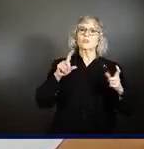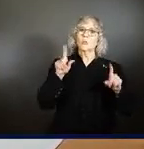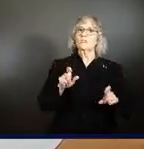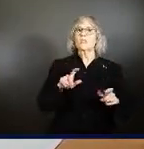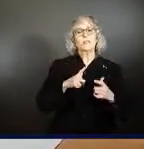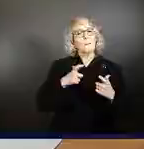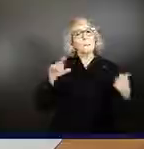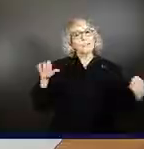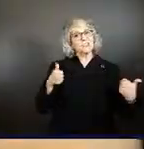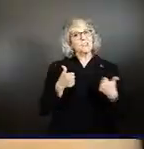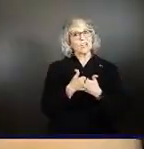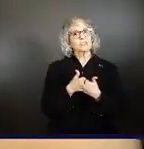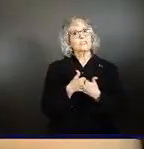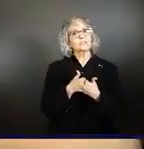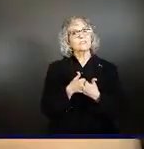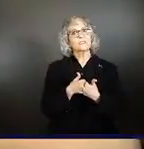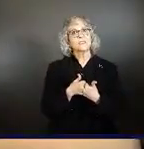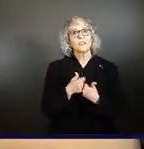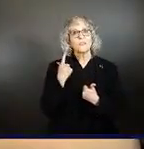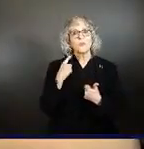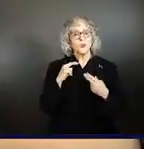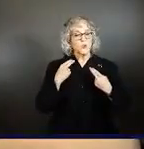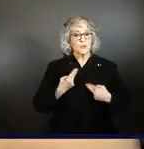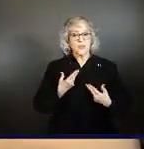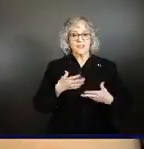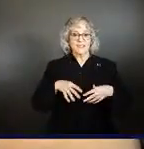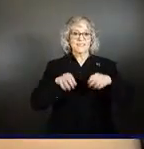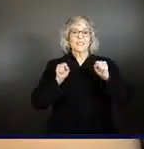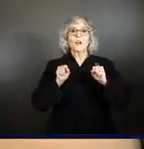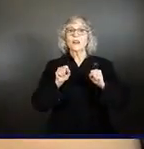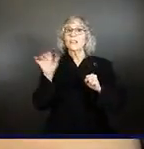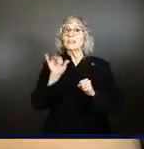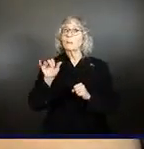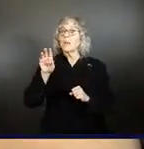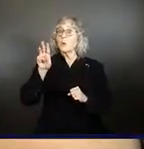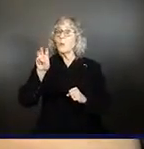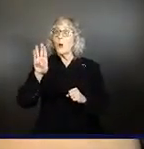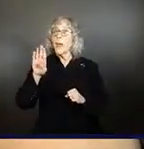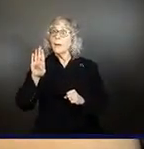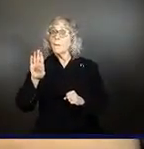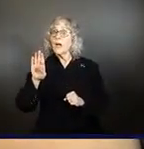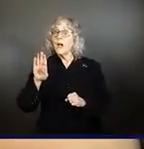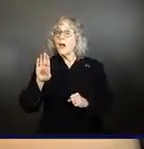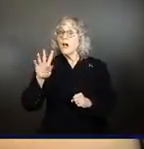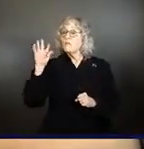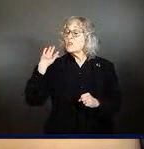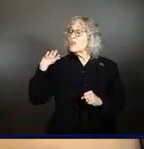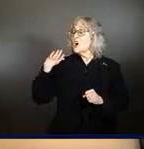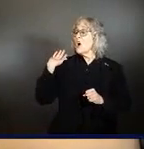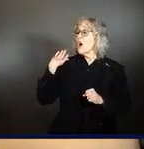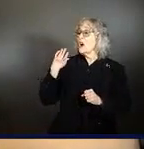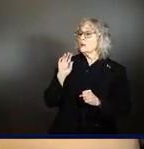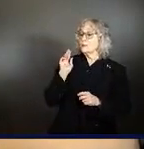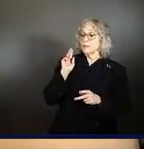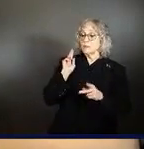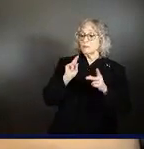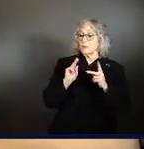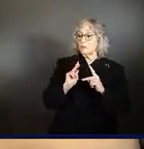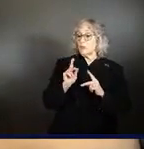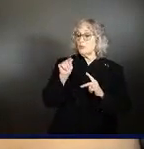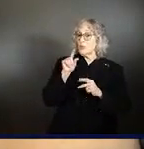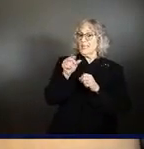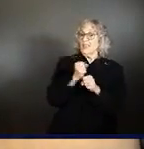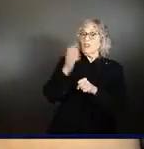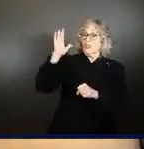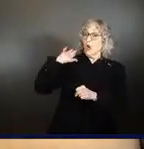on. And that's actually just like Webb. 20 years ago, people had big, audacious questions about the universe.